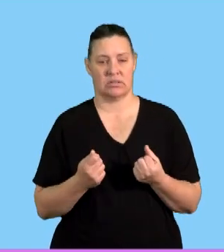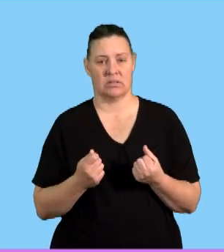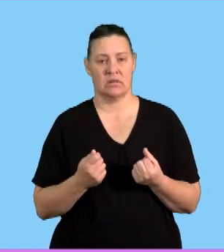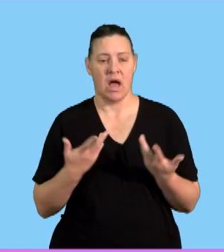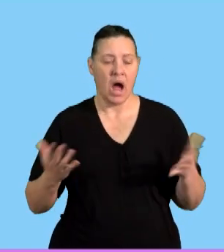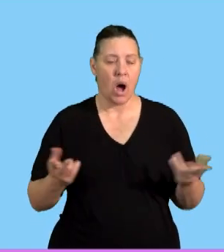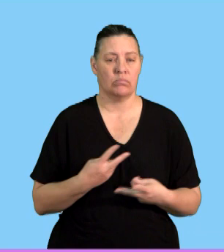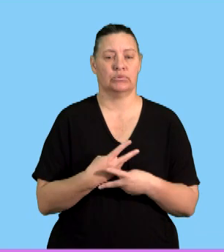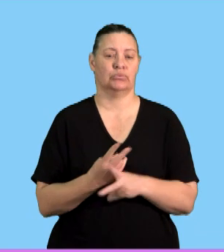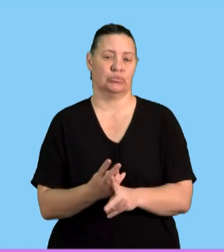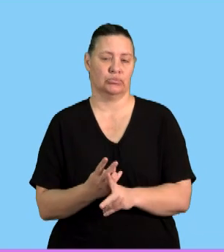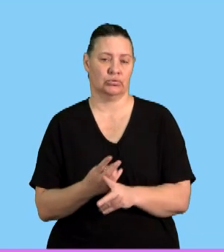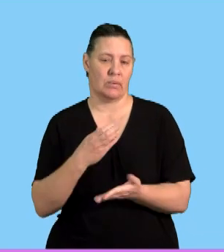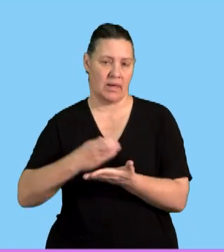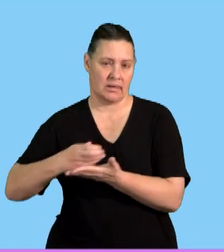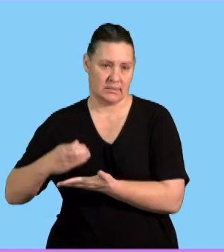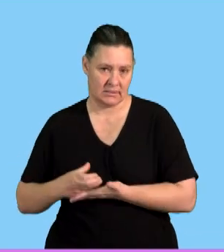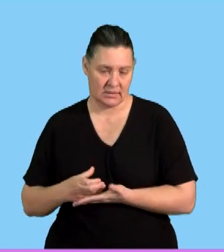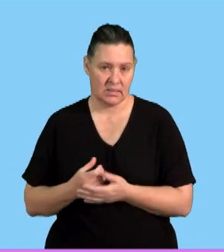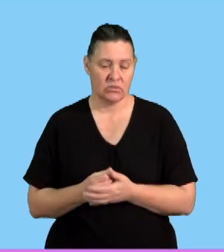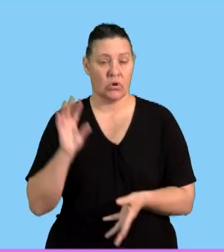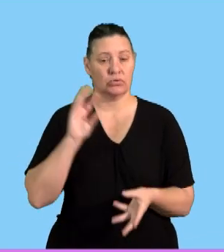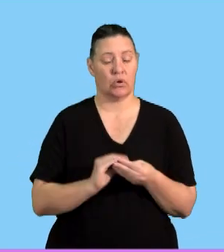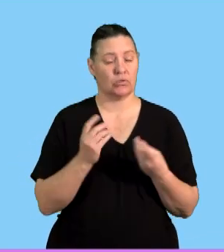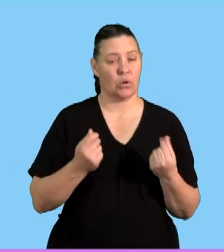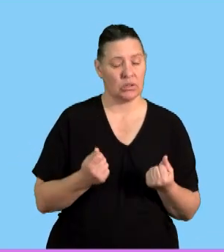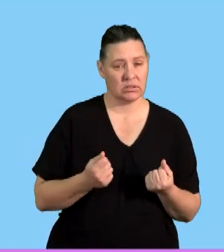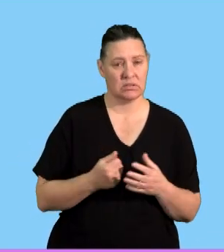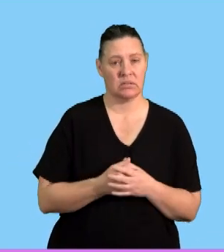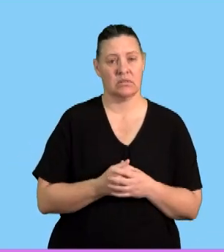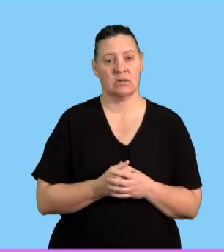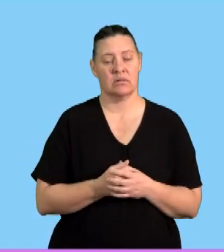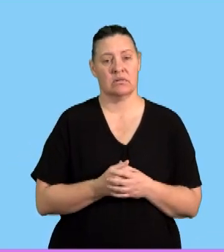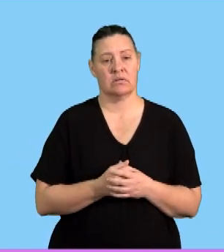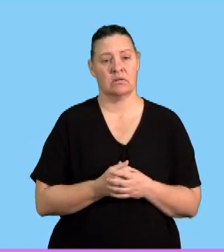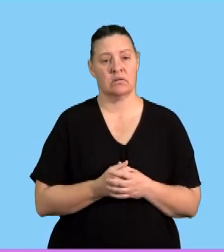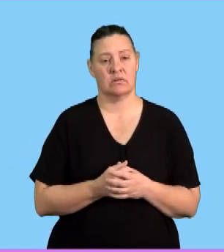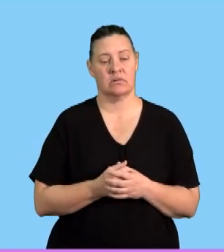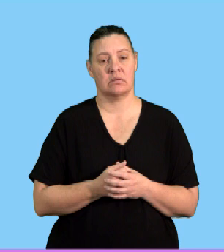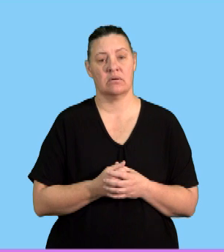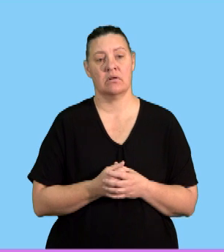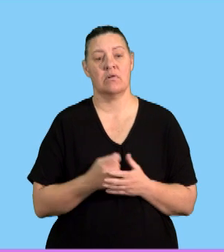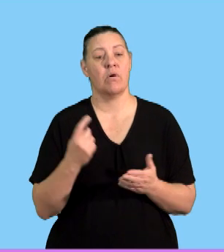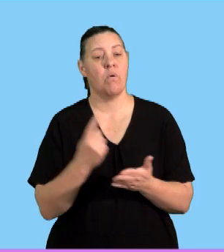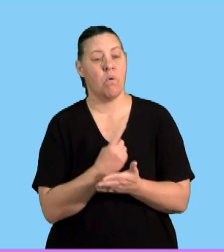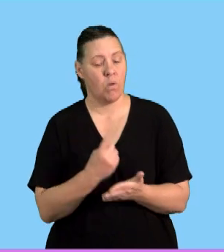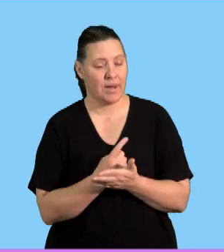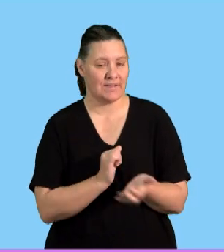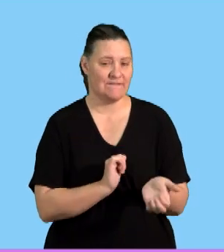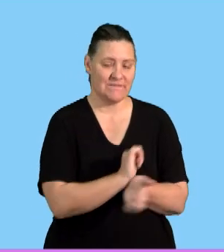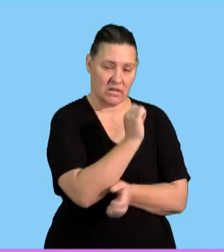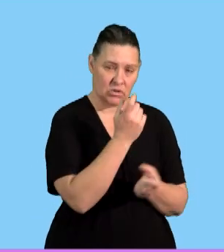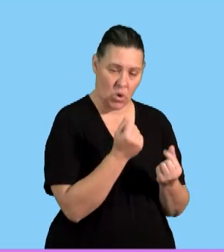in producing the mugs. So the total cost is, guys and girls, always the